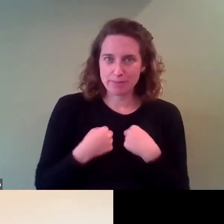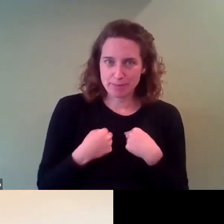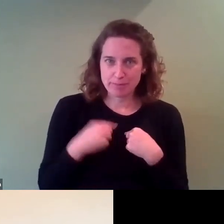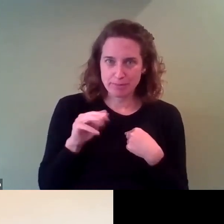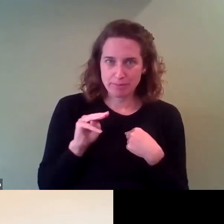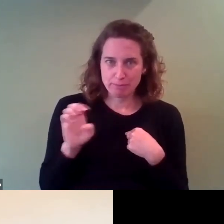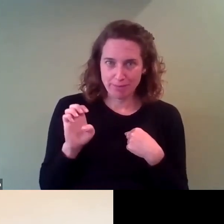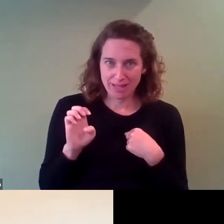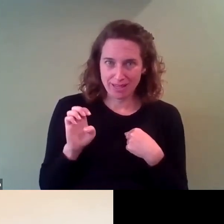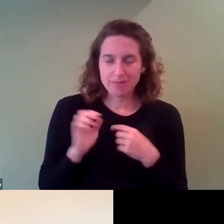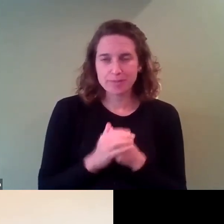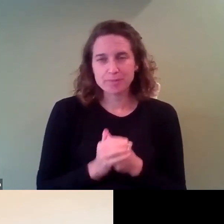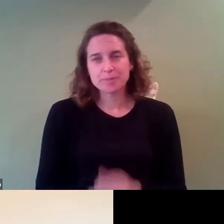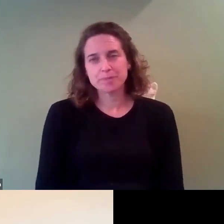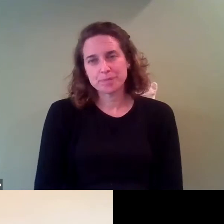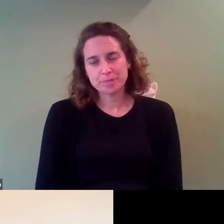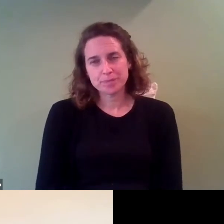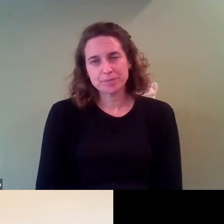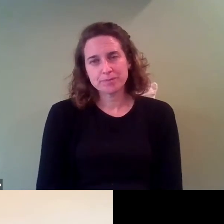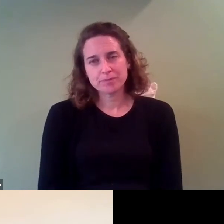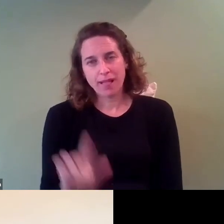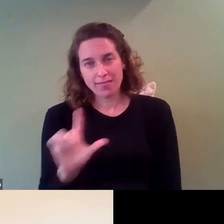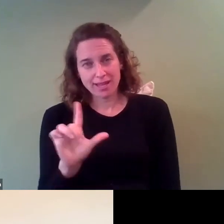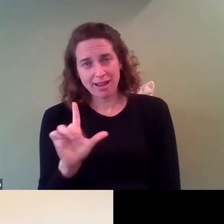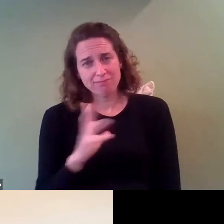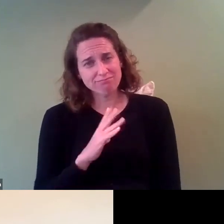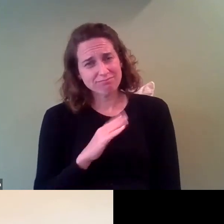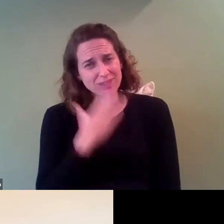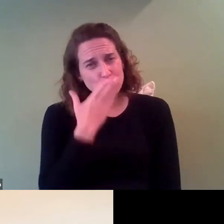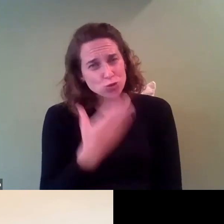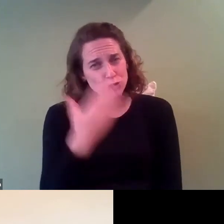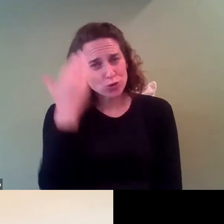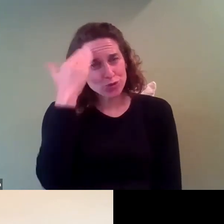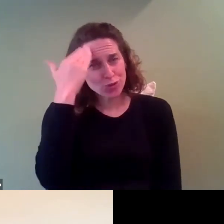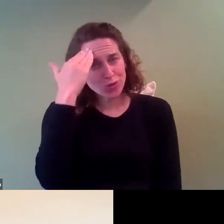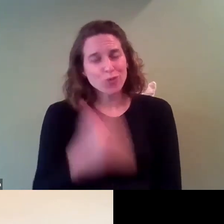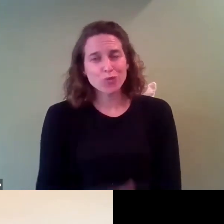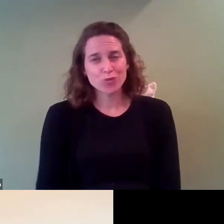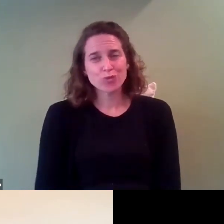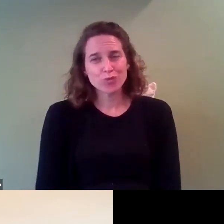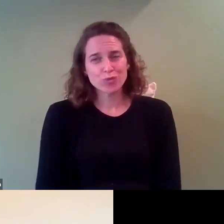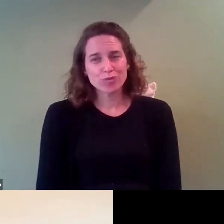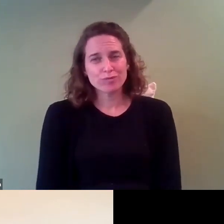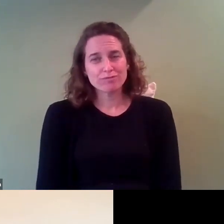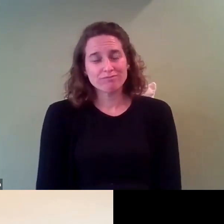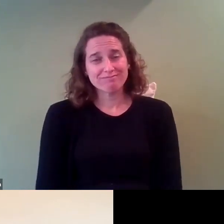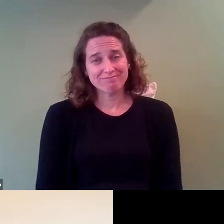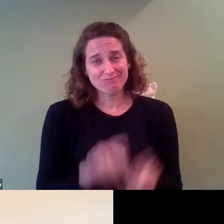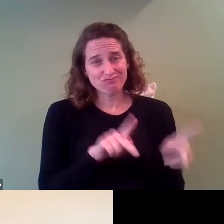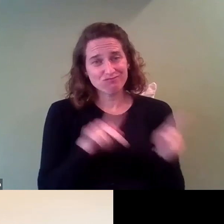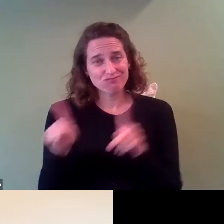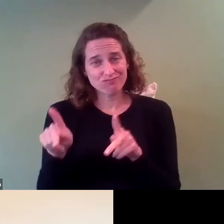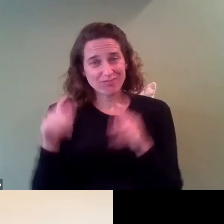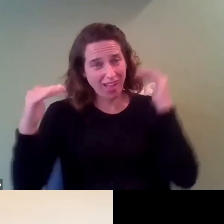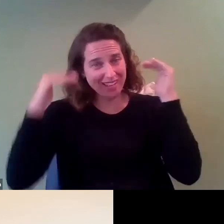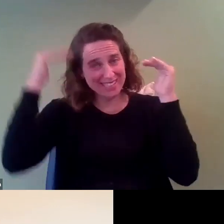Well, that's great to know, and I think that this is probably something that describes adults. Oh